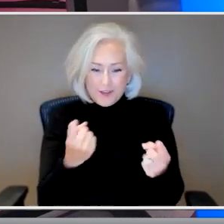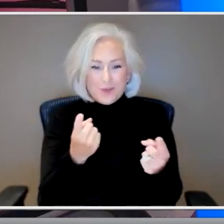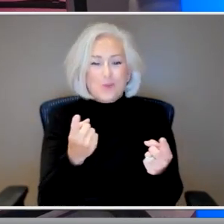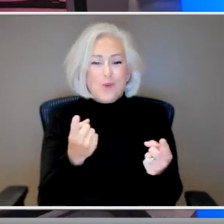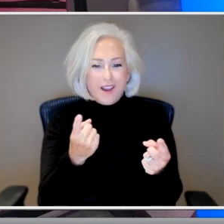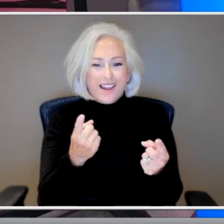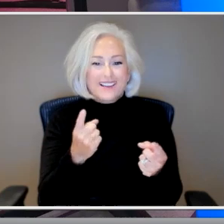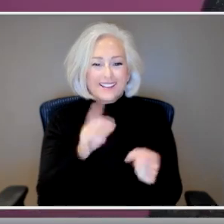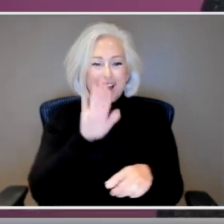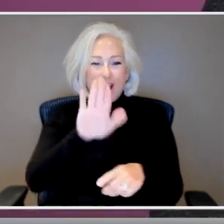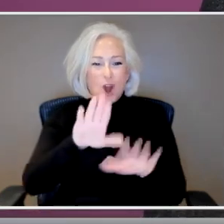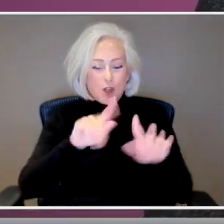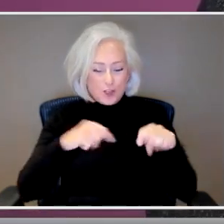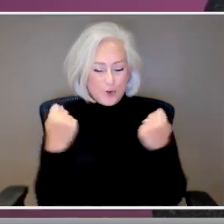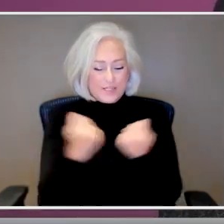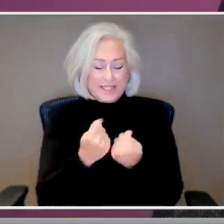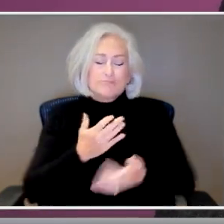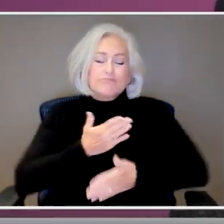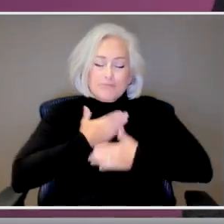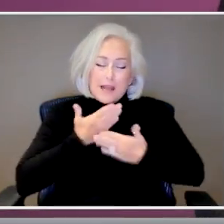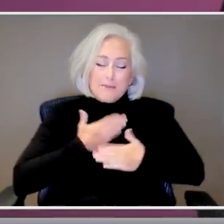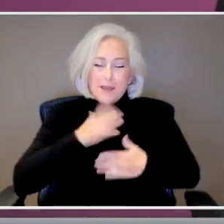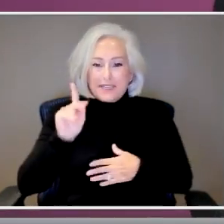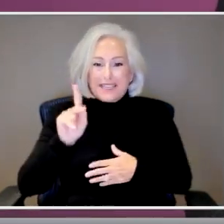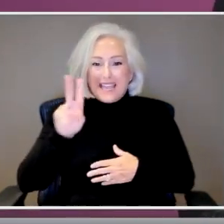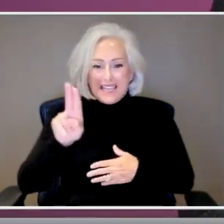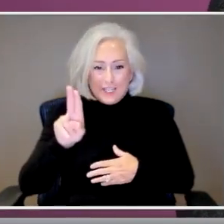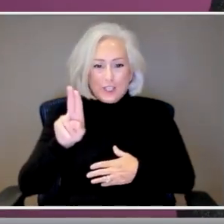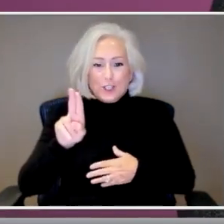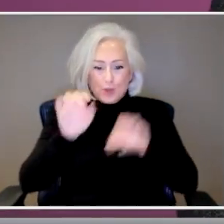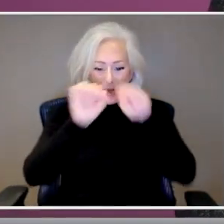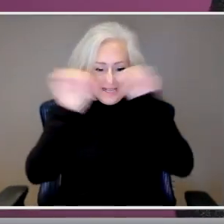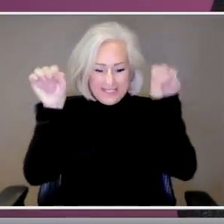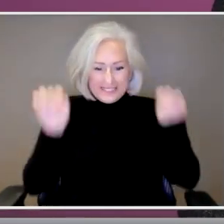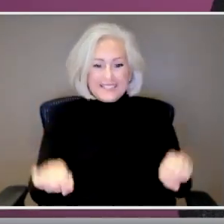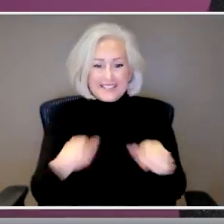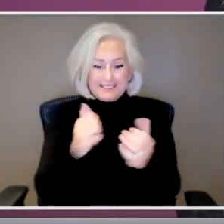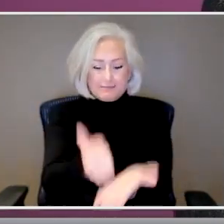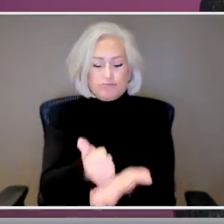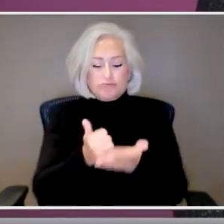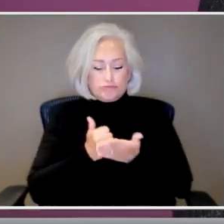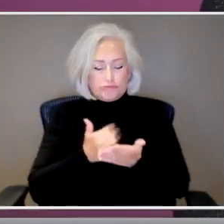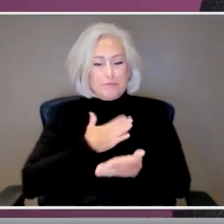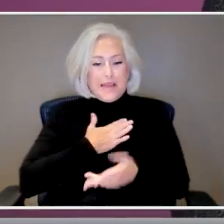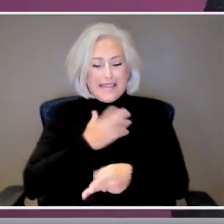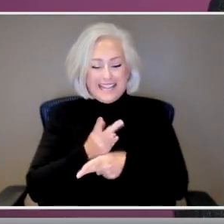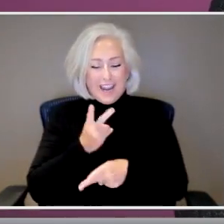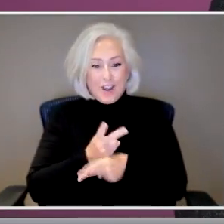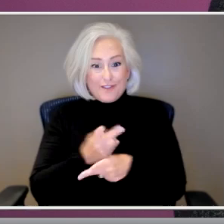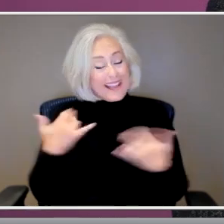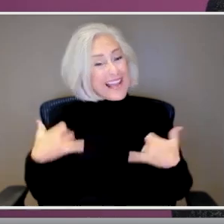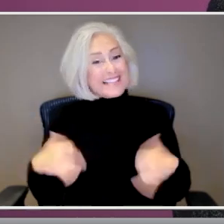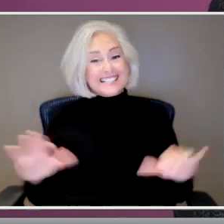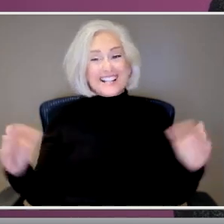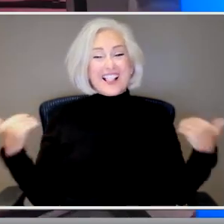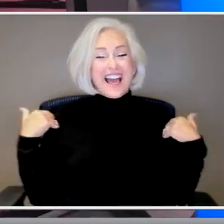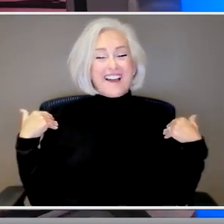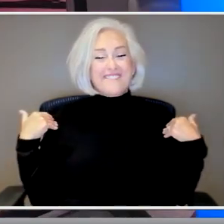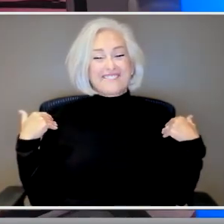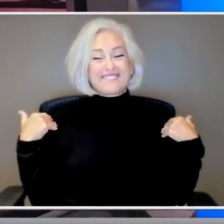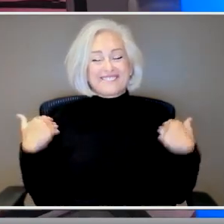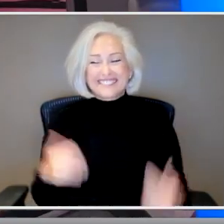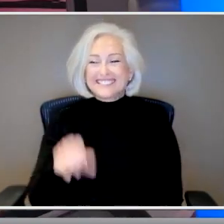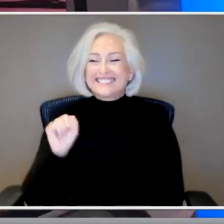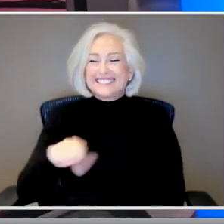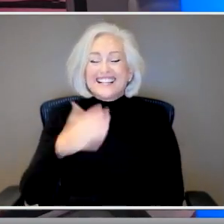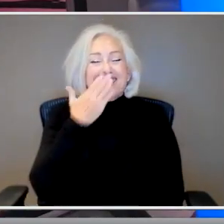I'm glad I had KU as a whole for my care. Yeah. And they still do. You sure do. Yeah. Well, thank you for taking